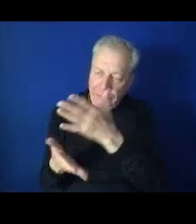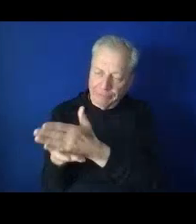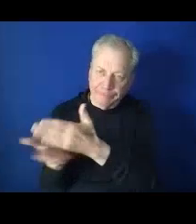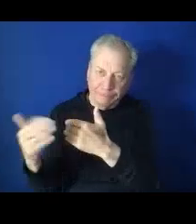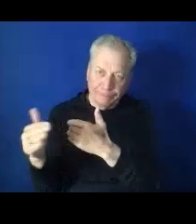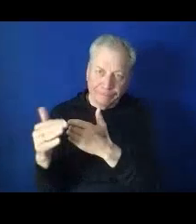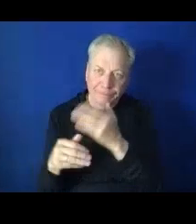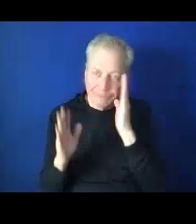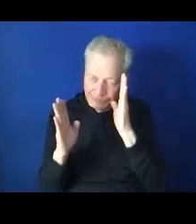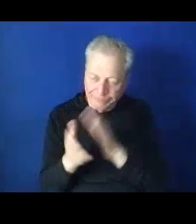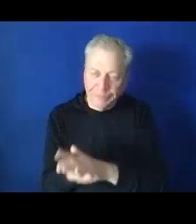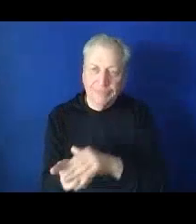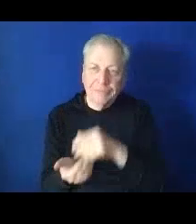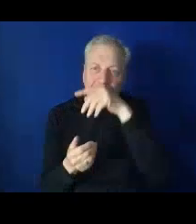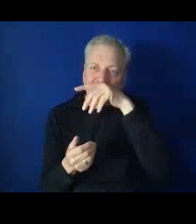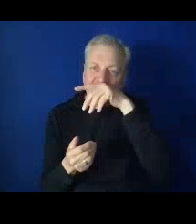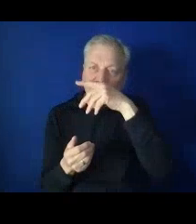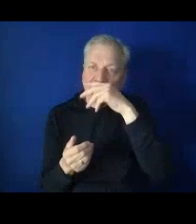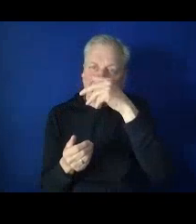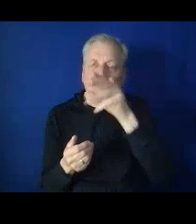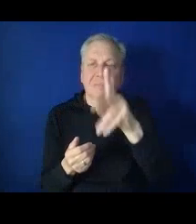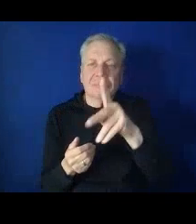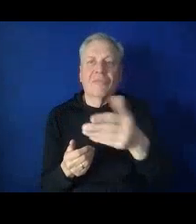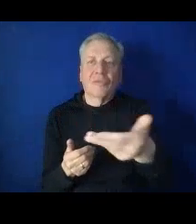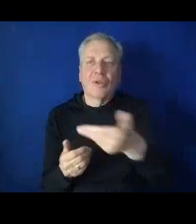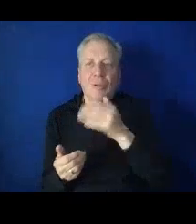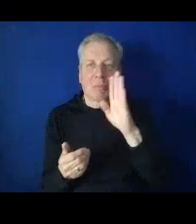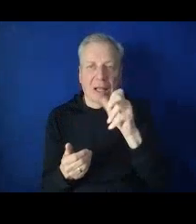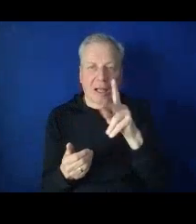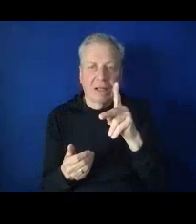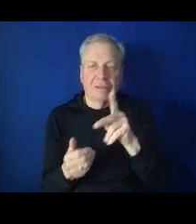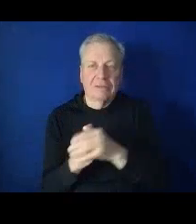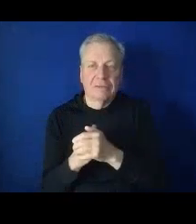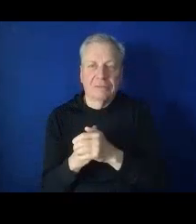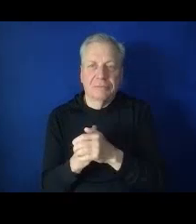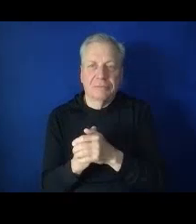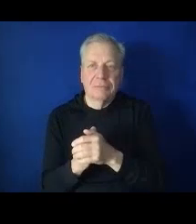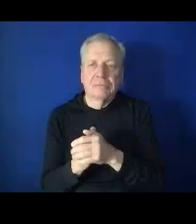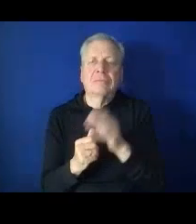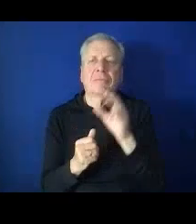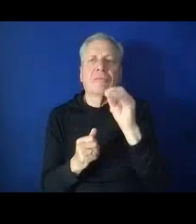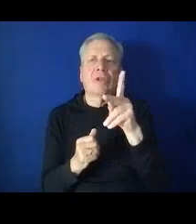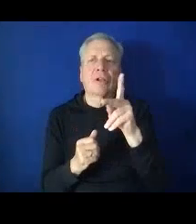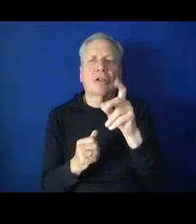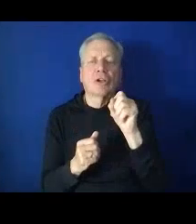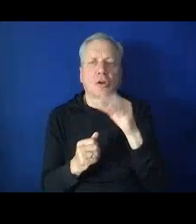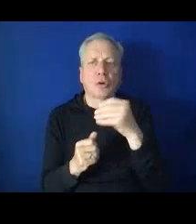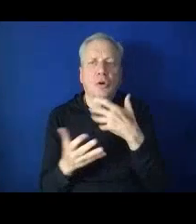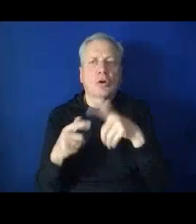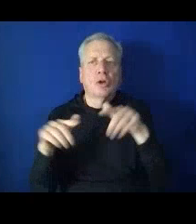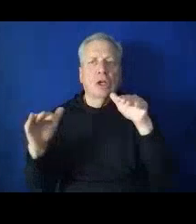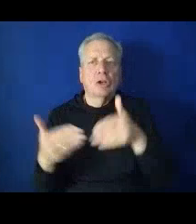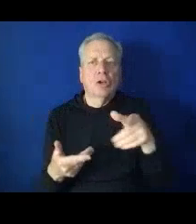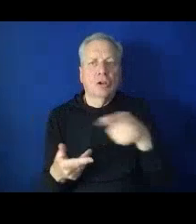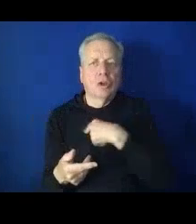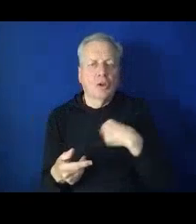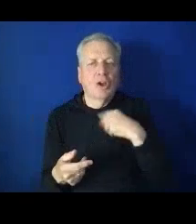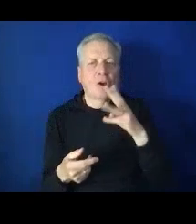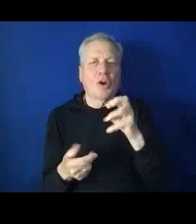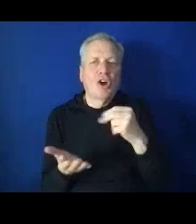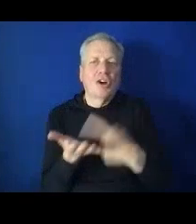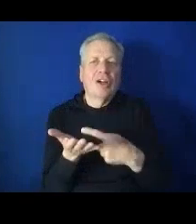attention. Okay. Welcome back, online audience. Well, I'd like to introduce you. We were up here chatting because